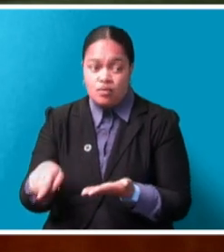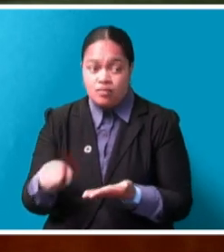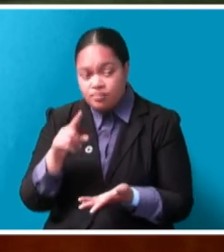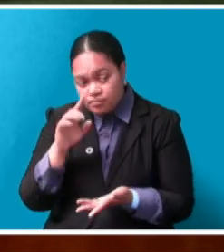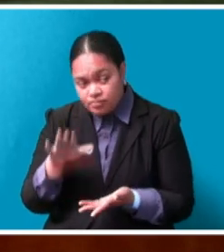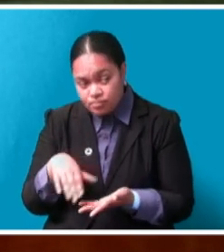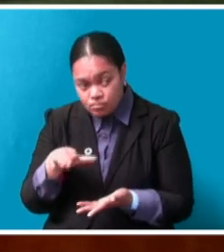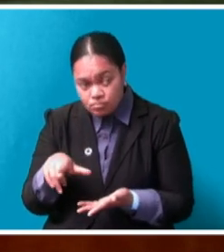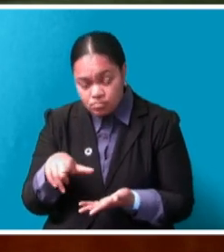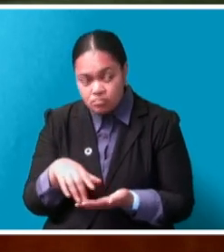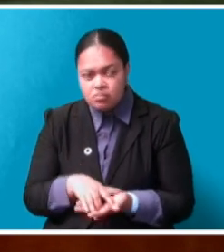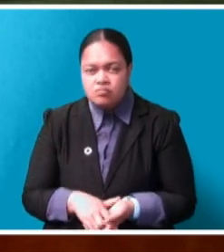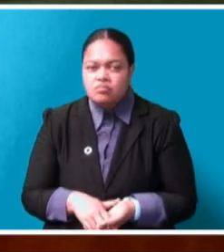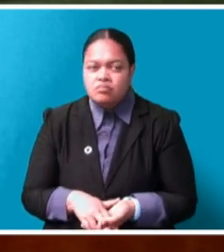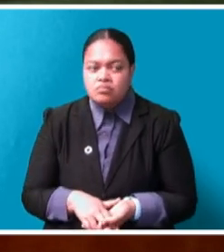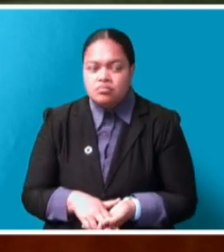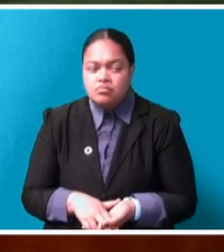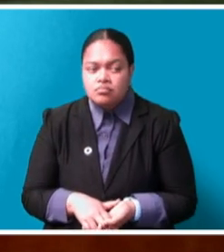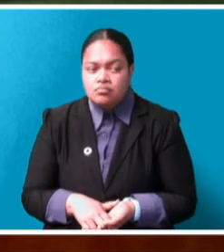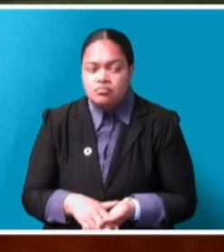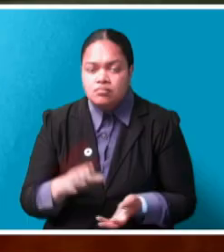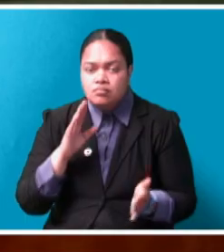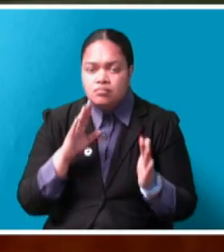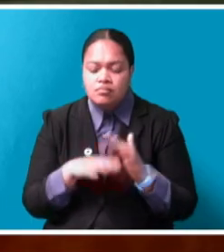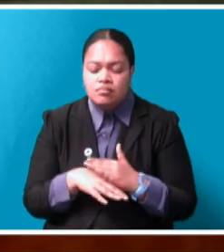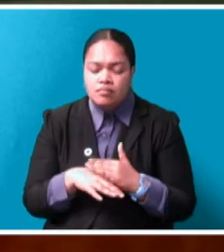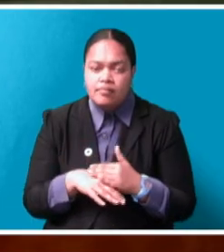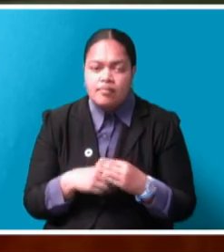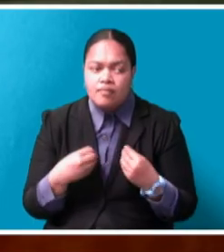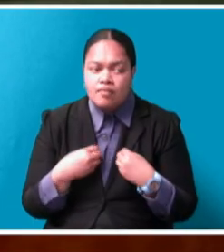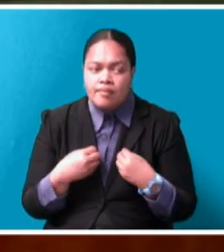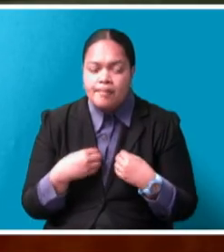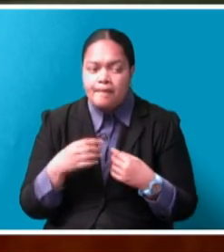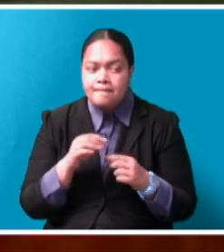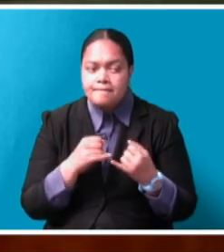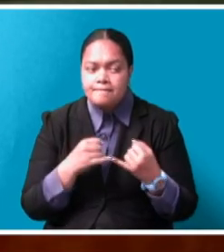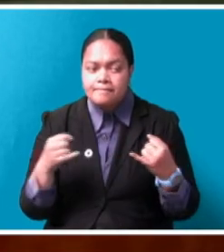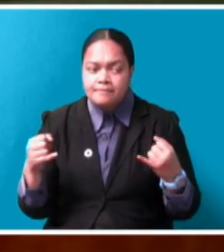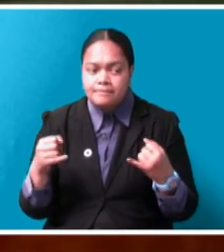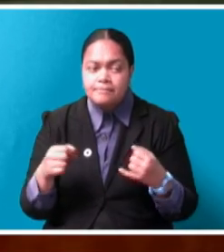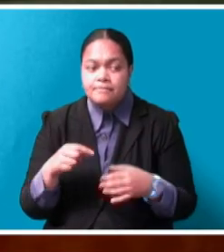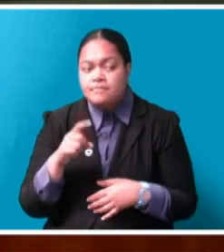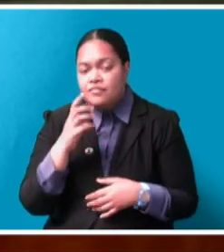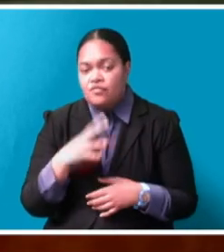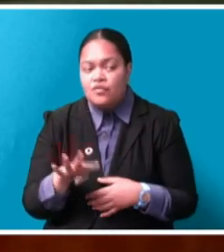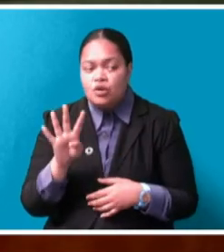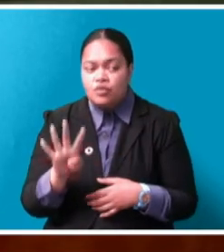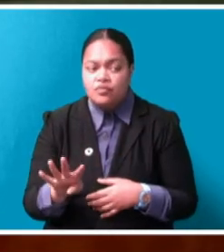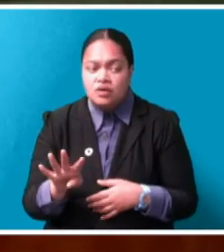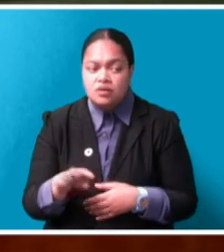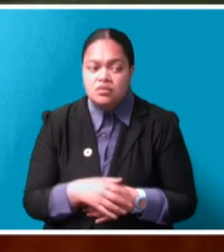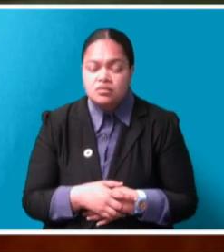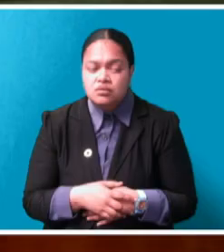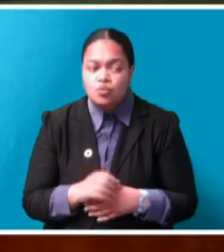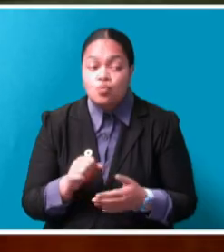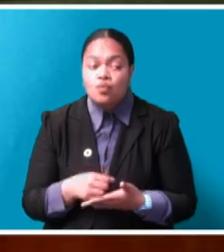by administrative friction, overheads, and private corporate margins. No responsible government can look at a 44% loss in welfare